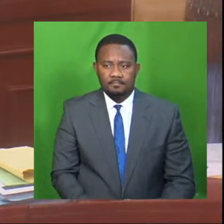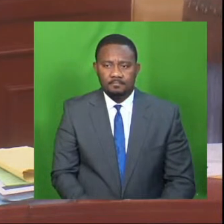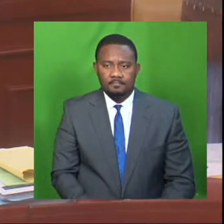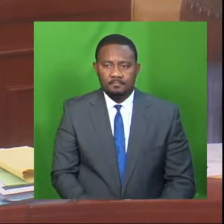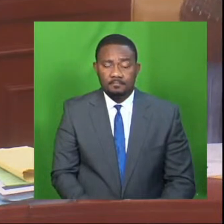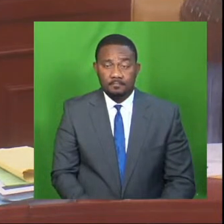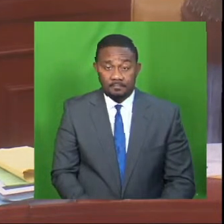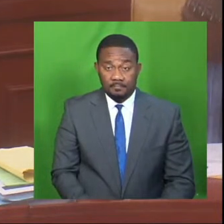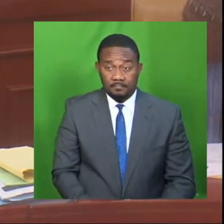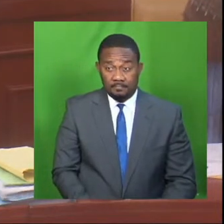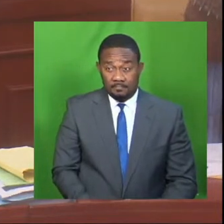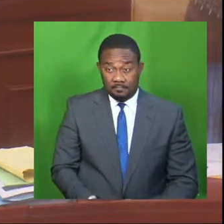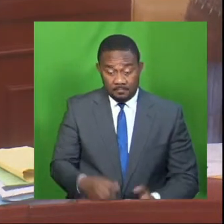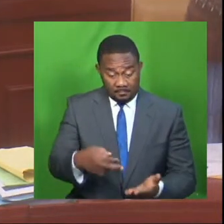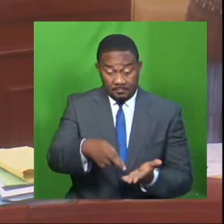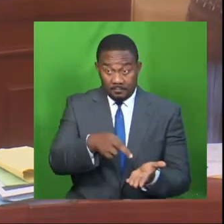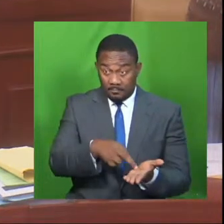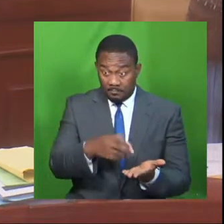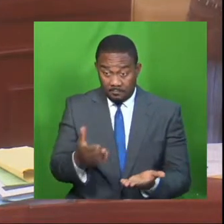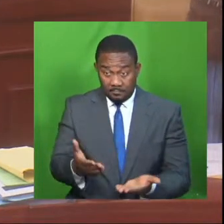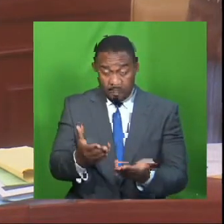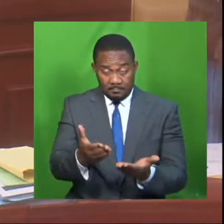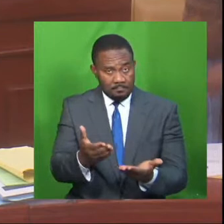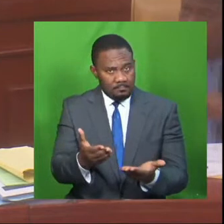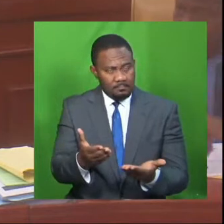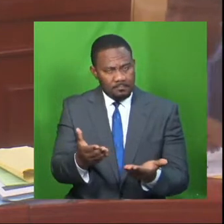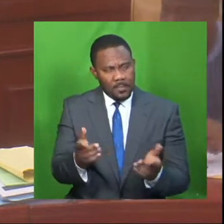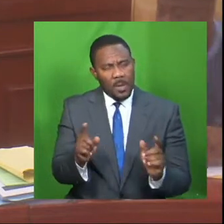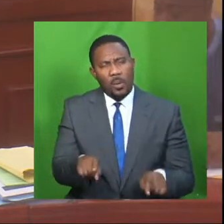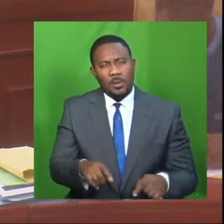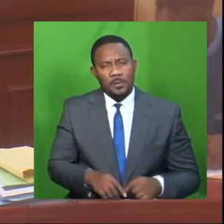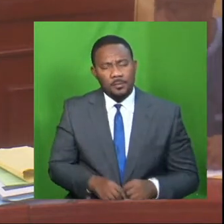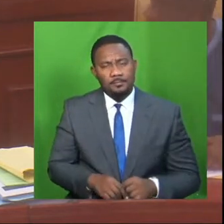and growth-related expenditures in the 2022 budget.